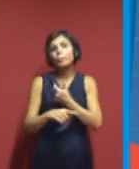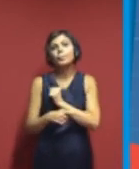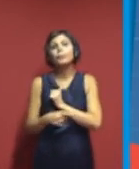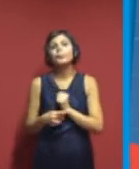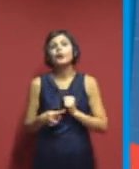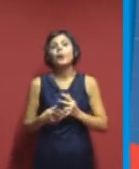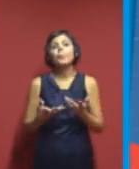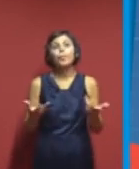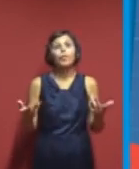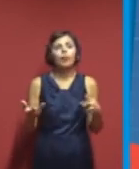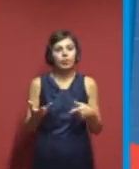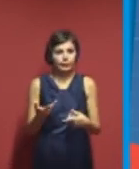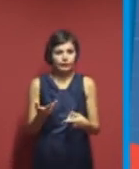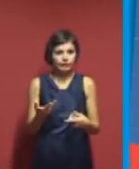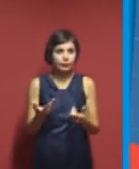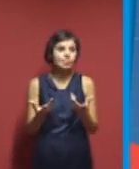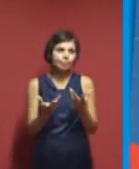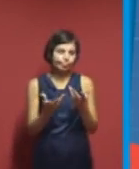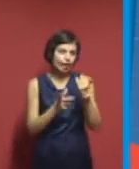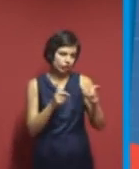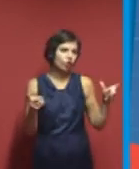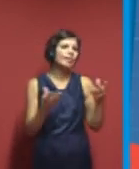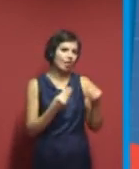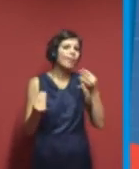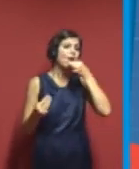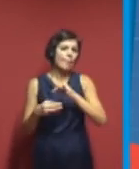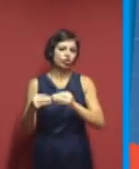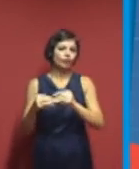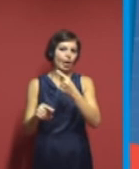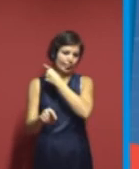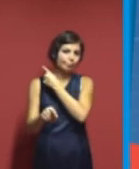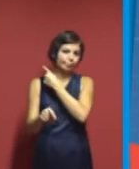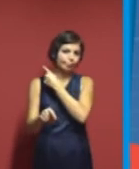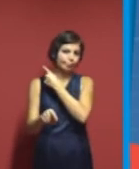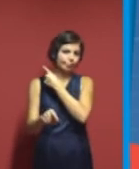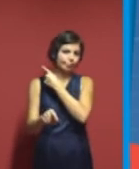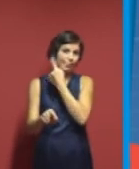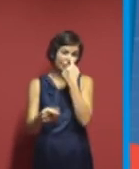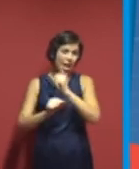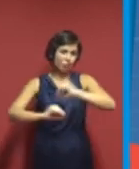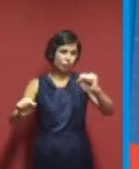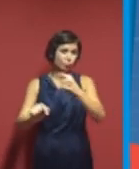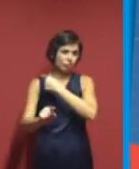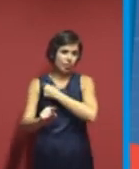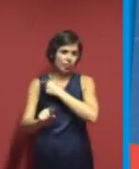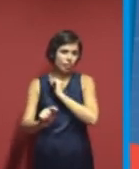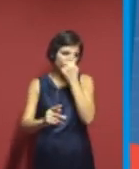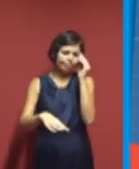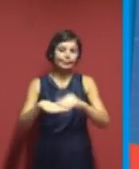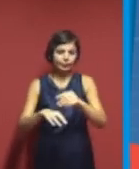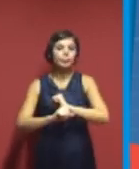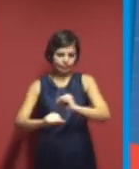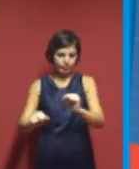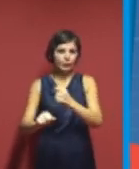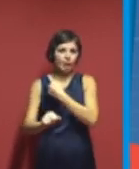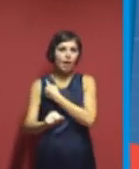is triggered by a cell phone, an old Nokia, but all this homemade electronics is there in order to maim and kill. This